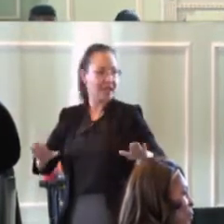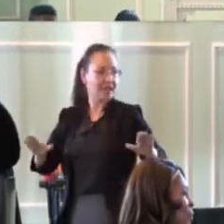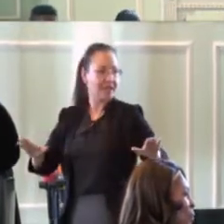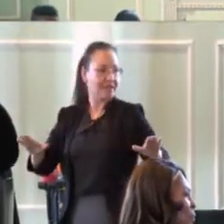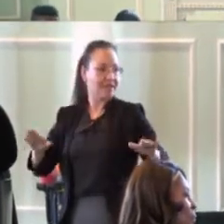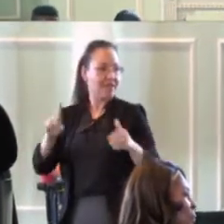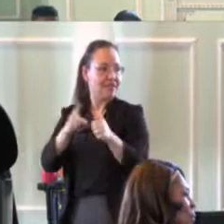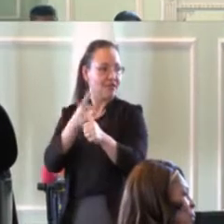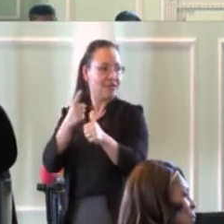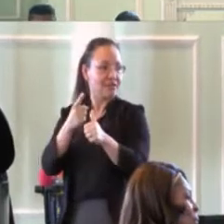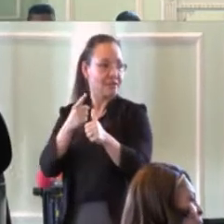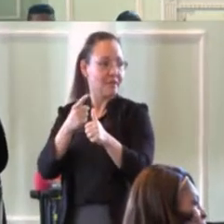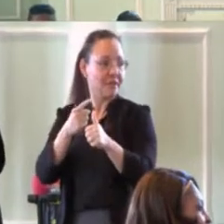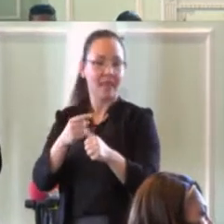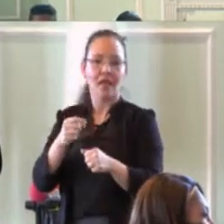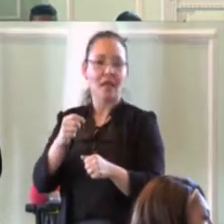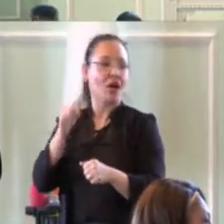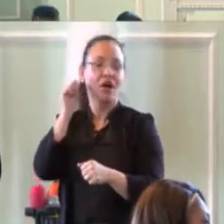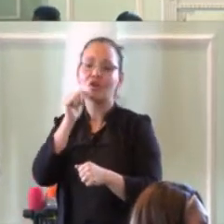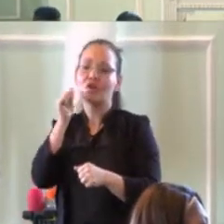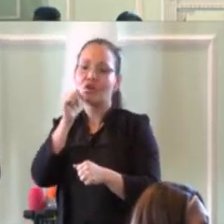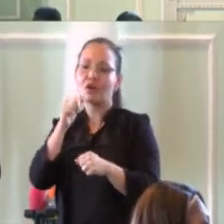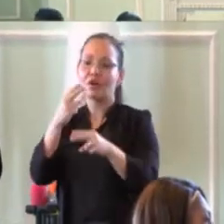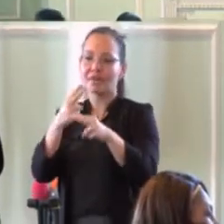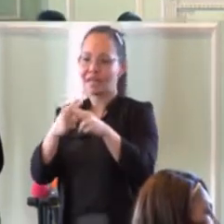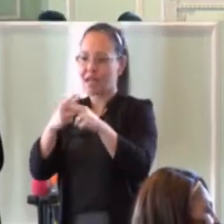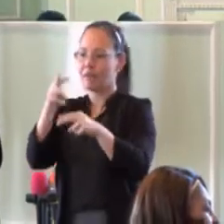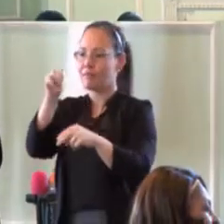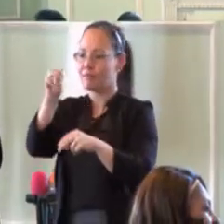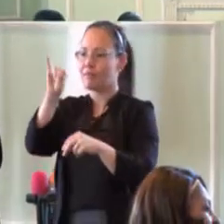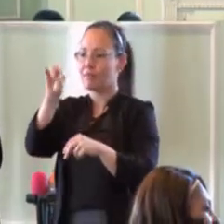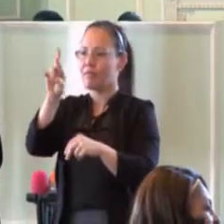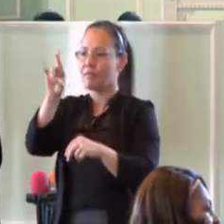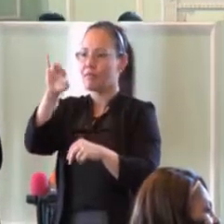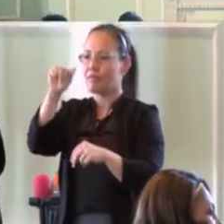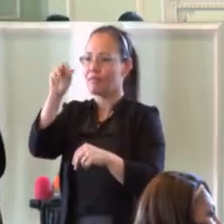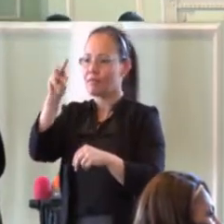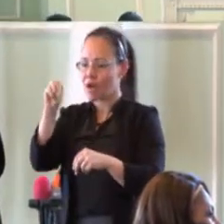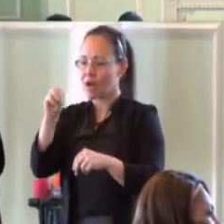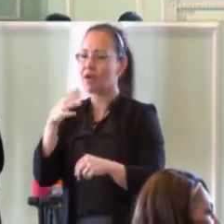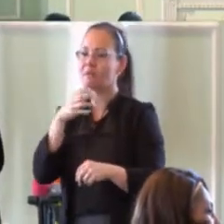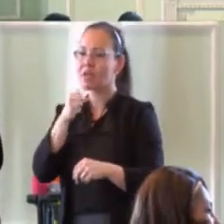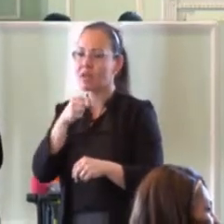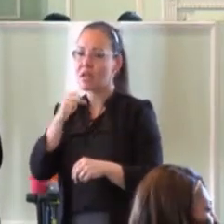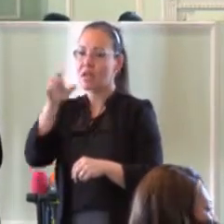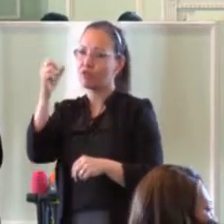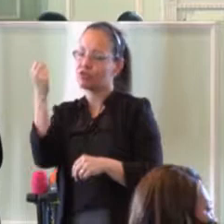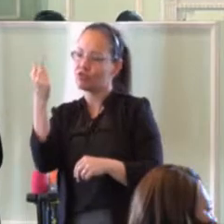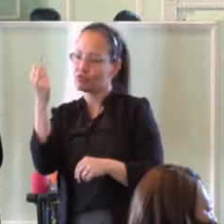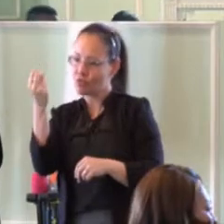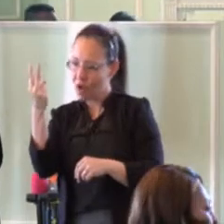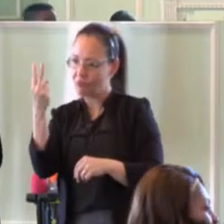first. They have a daughter named Miriam. She was 12 years old. Anybody here 12 years old?